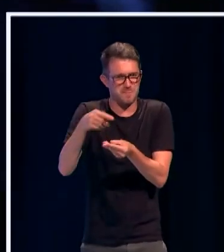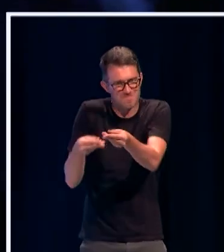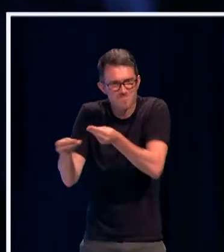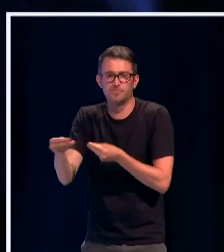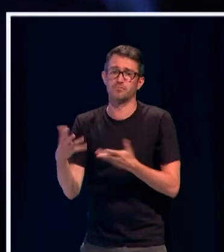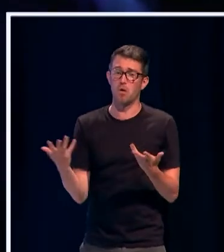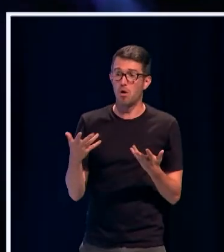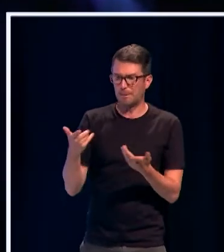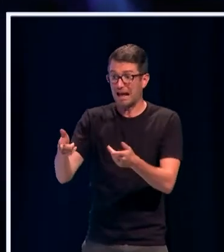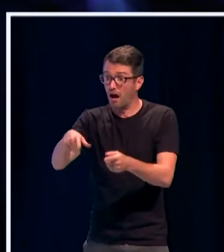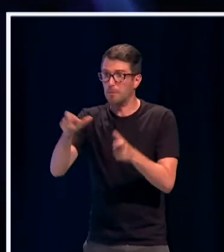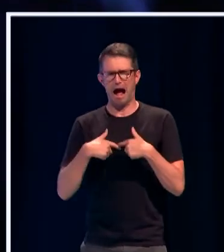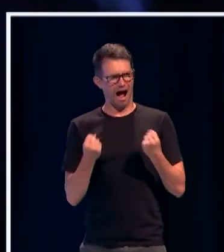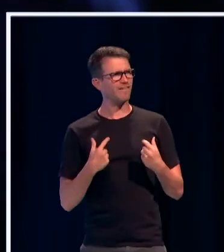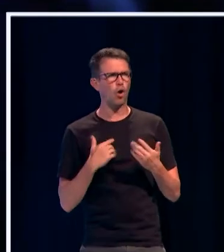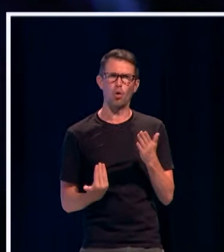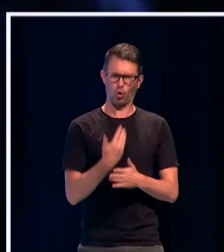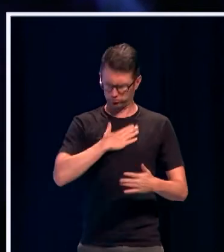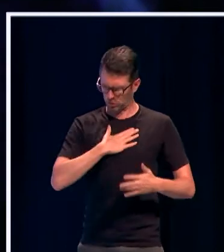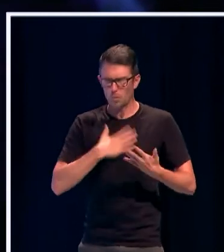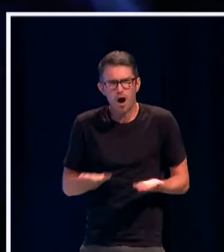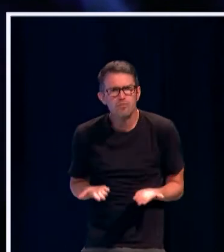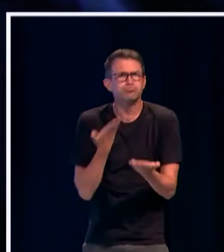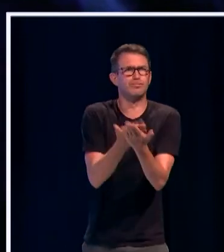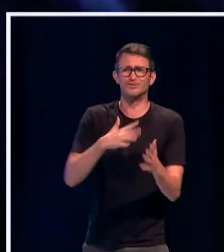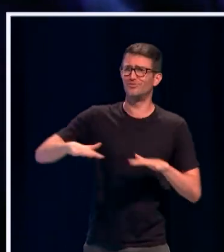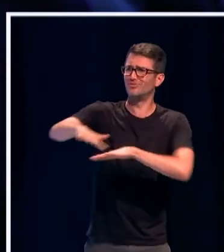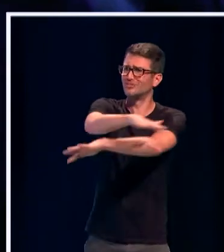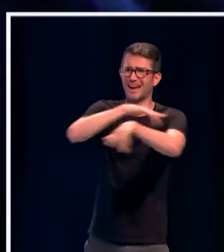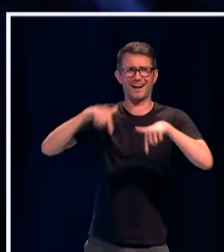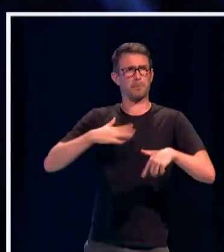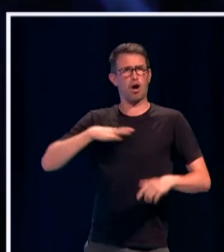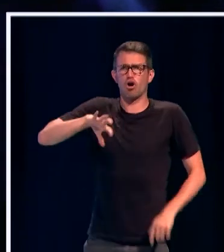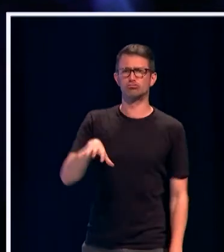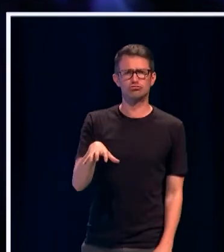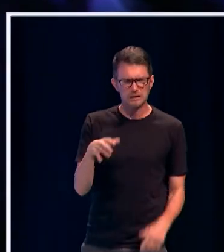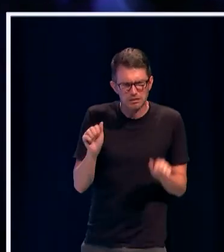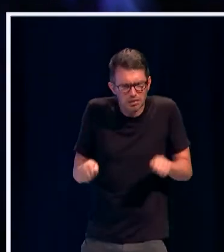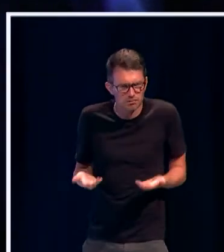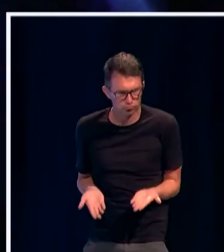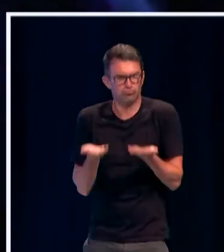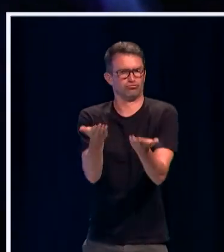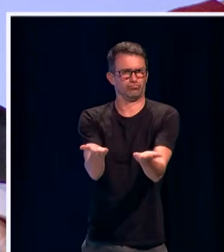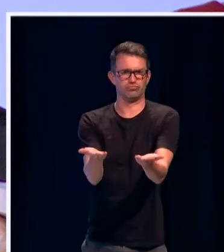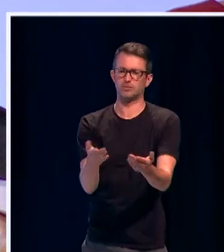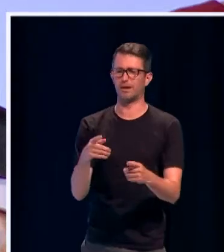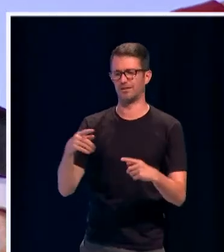think that this is a best example. So community-based is